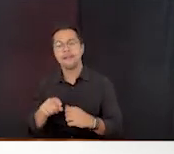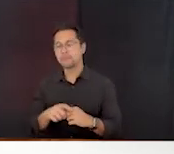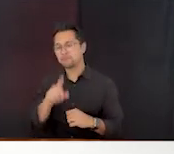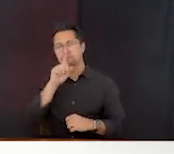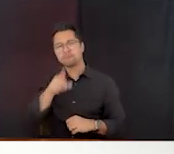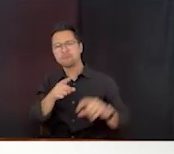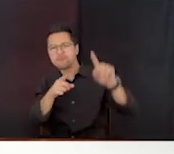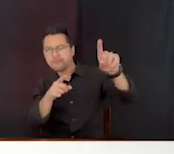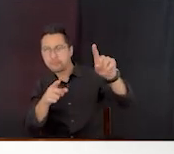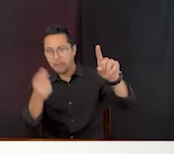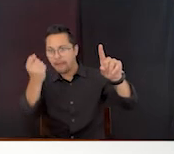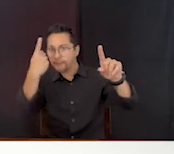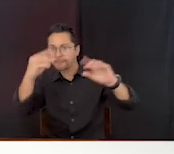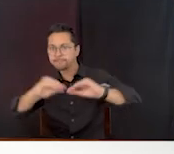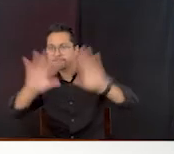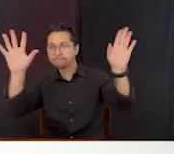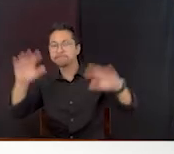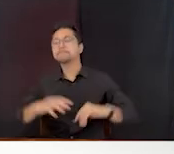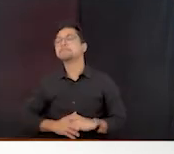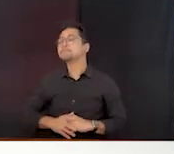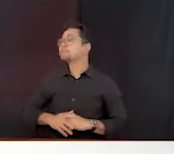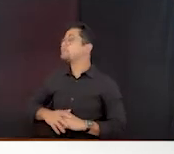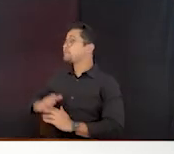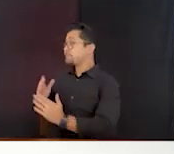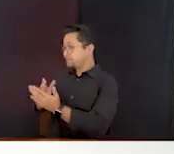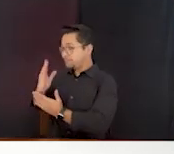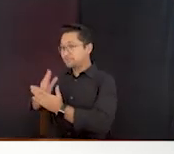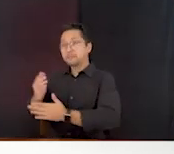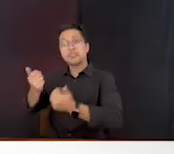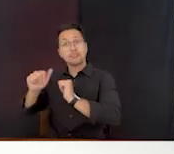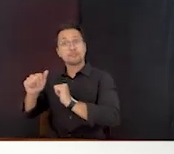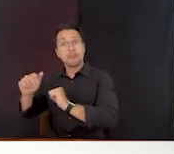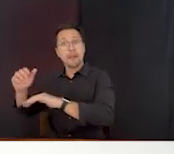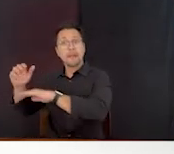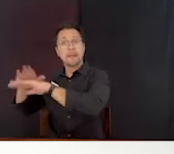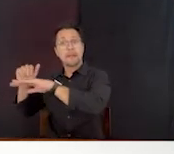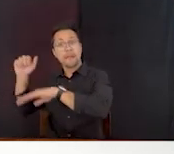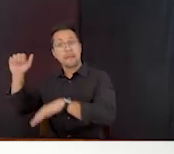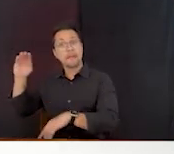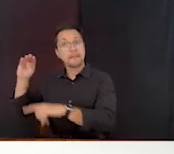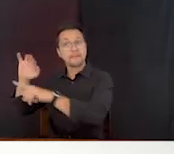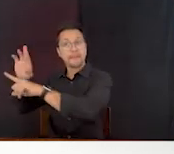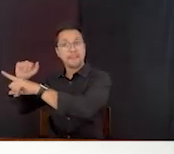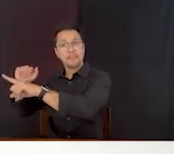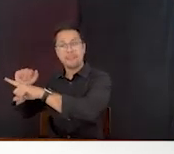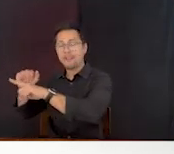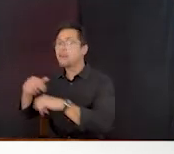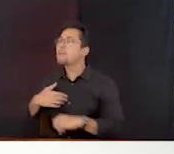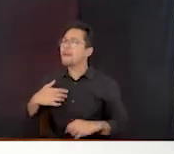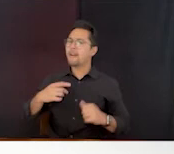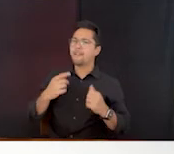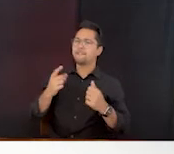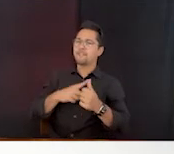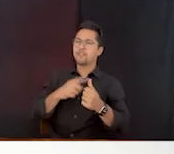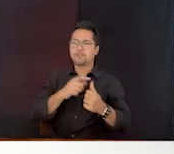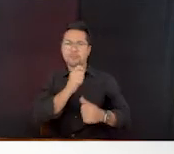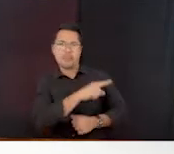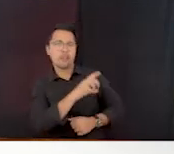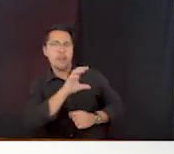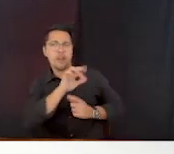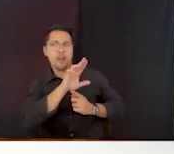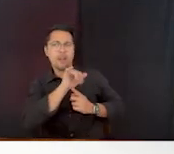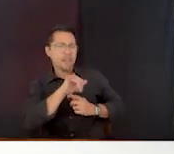All right, so we're gonna try and get Mira back on, but for now I want to ask Carly about how she